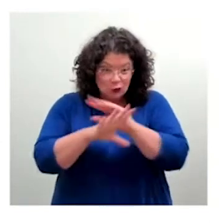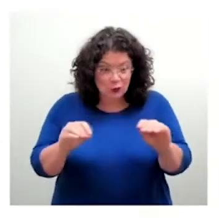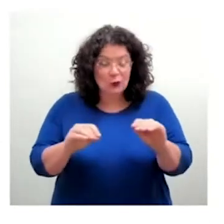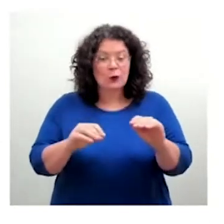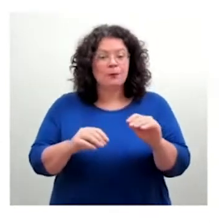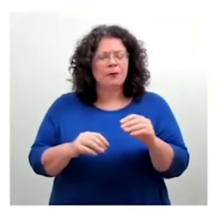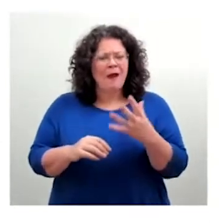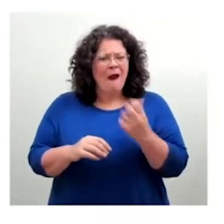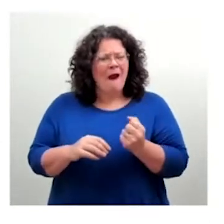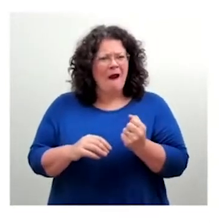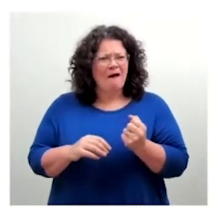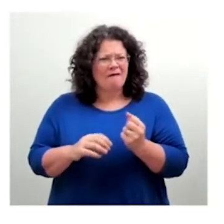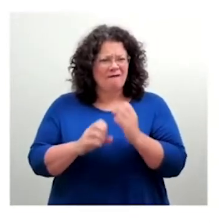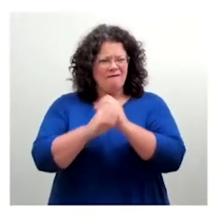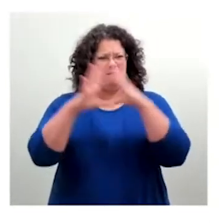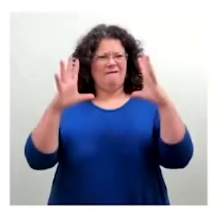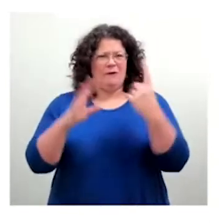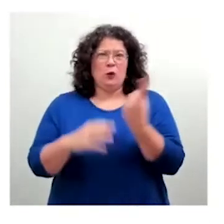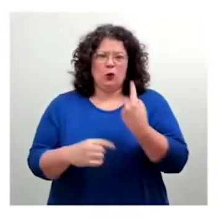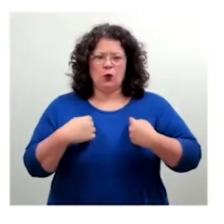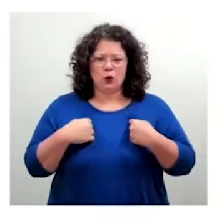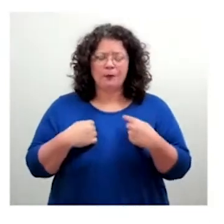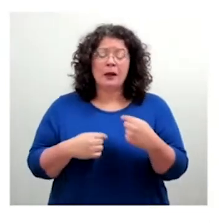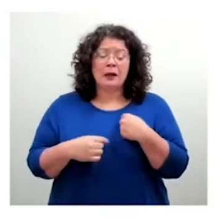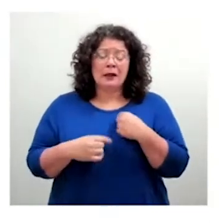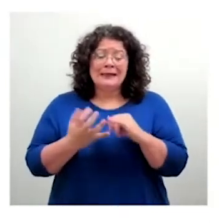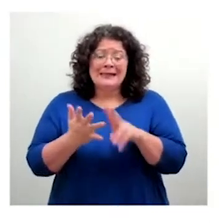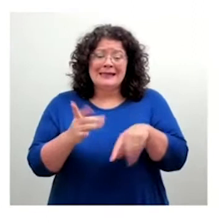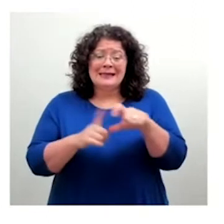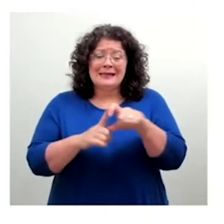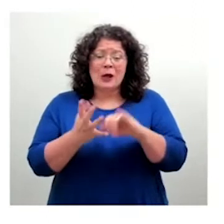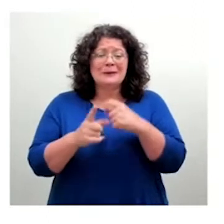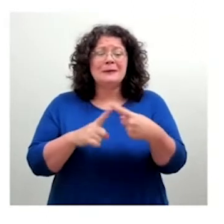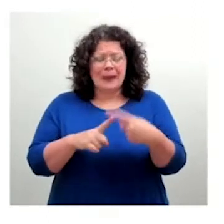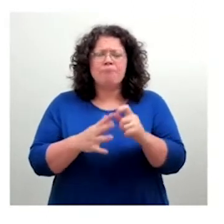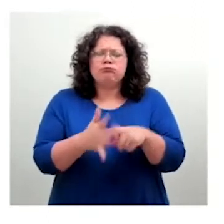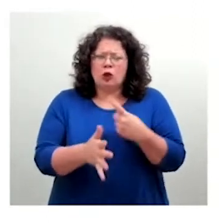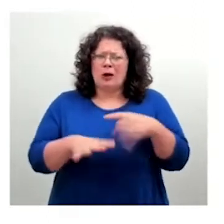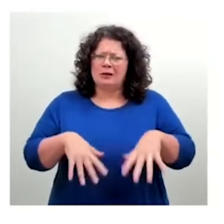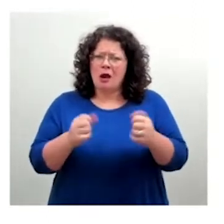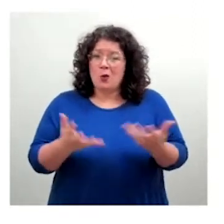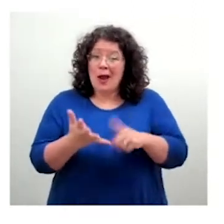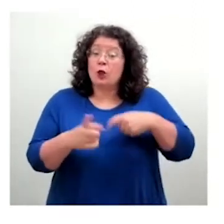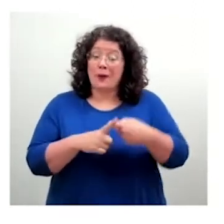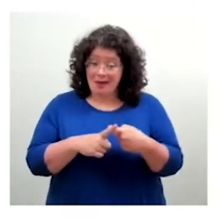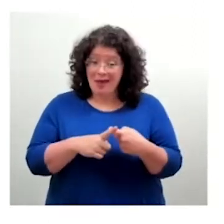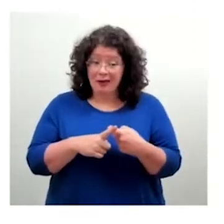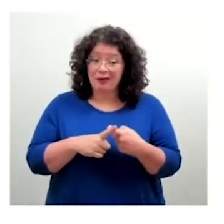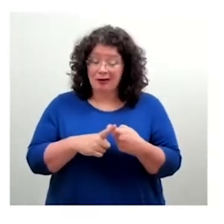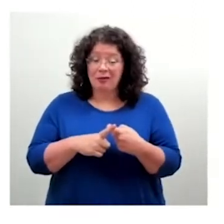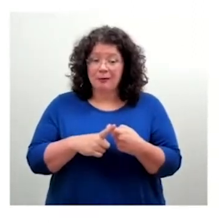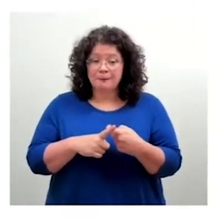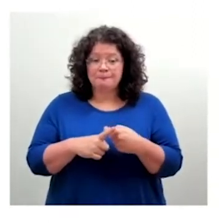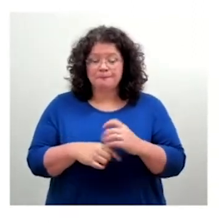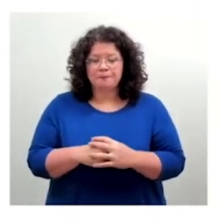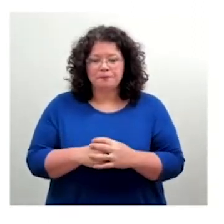a good few years ago, and is initially originated out of a partnership with the Guide Dogs organisation, who were particularly interested